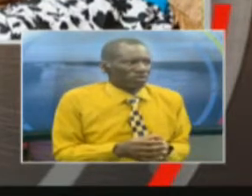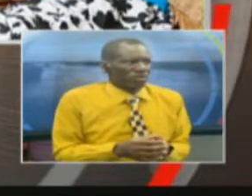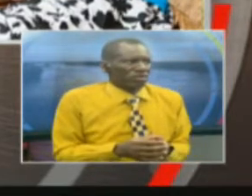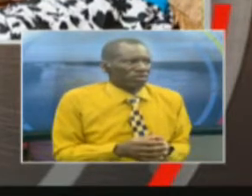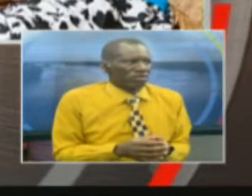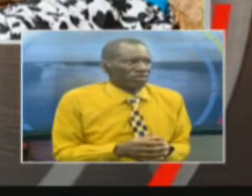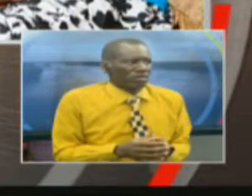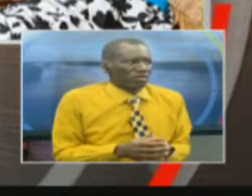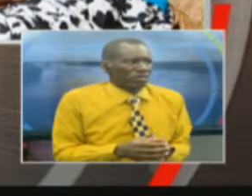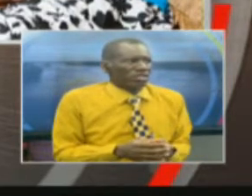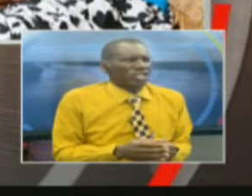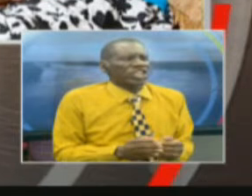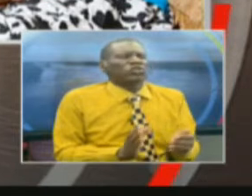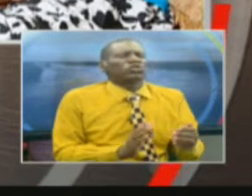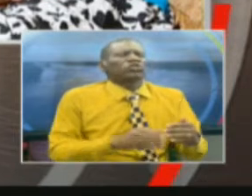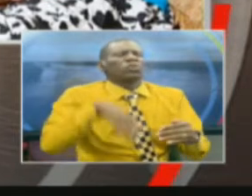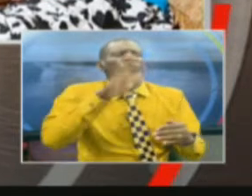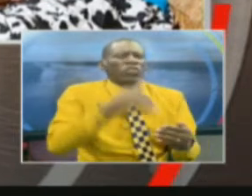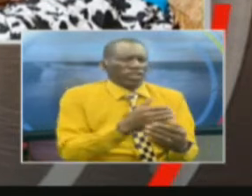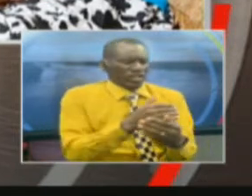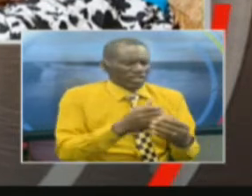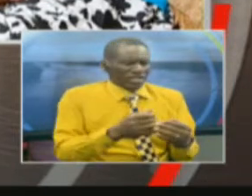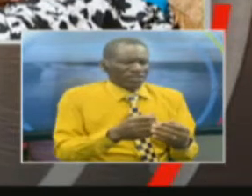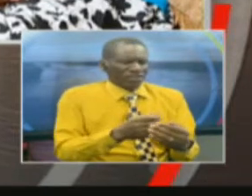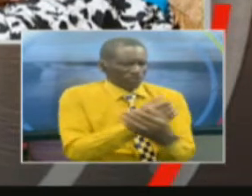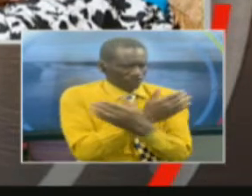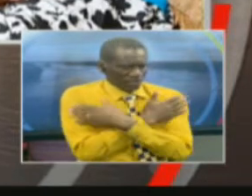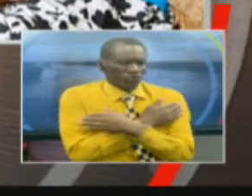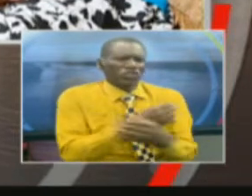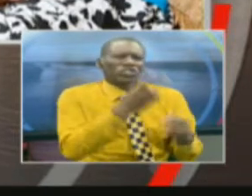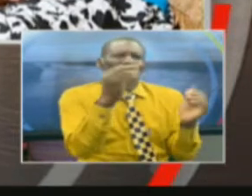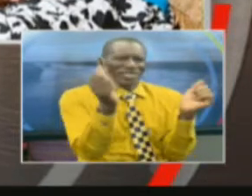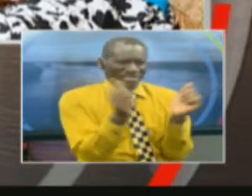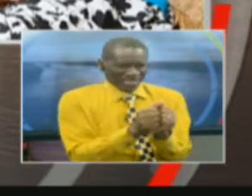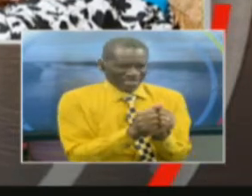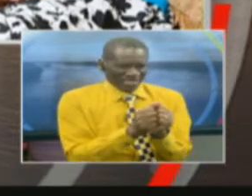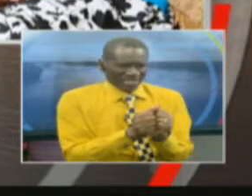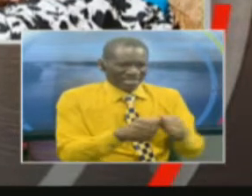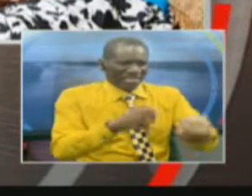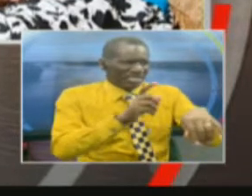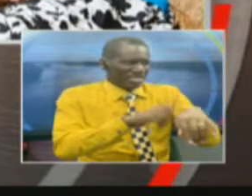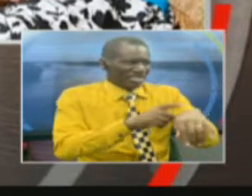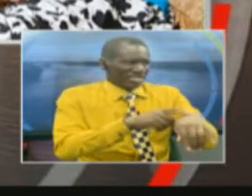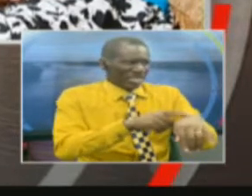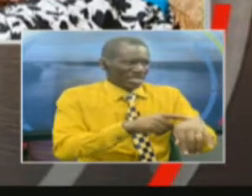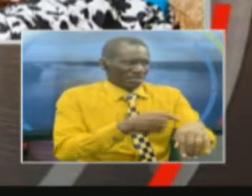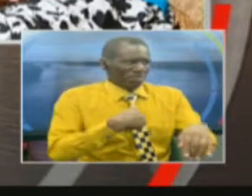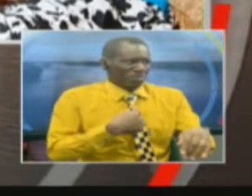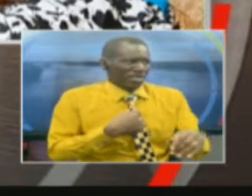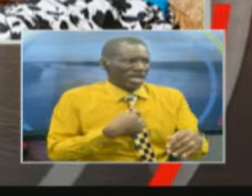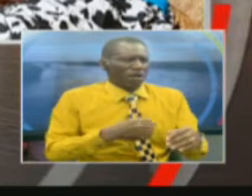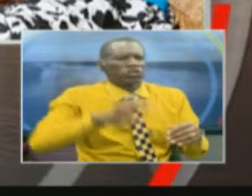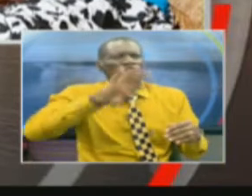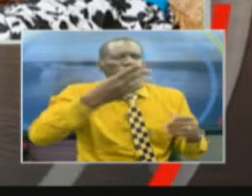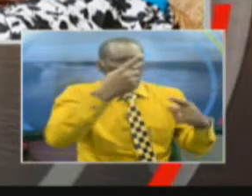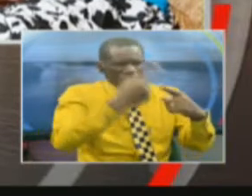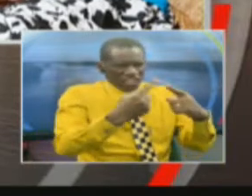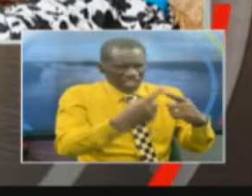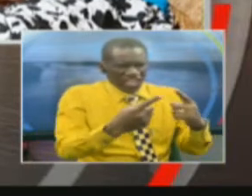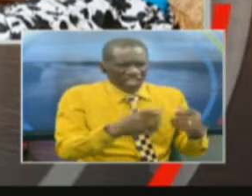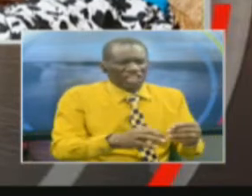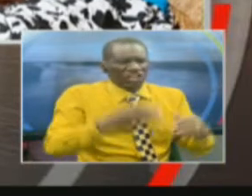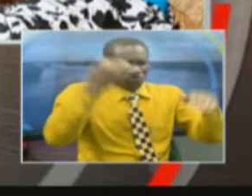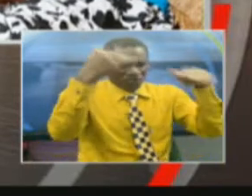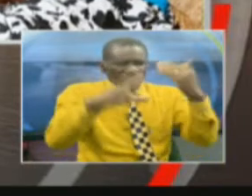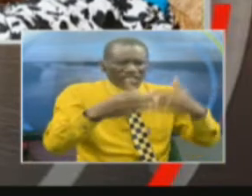More than friendship was 2010. And I was still in campus for 3 years, so I was finishing.